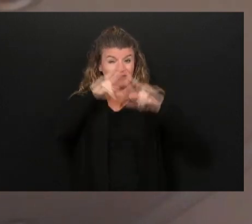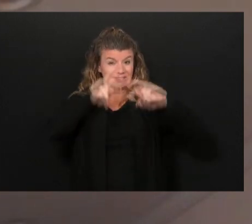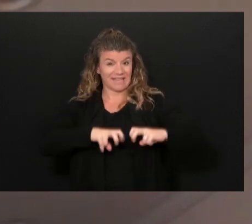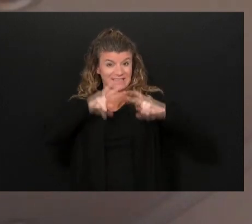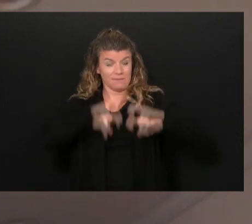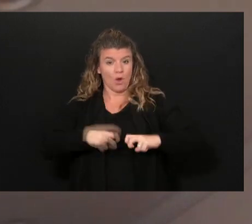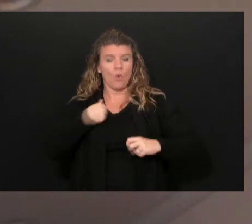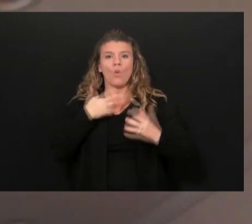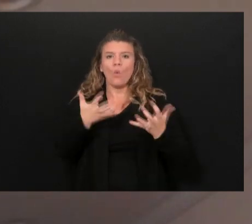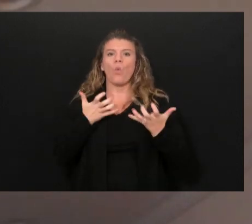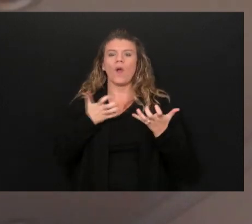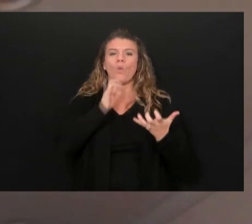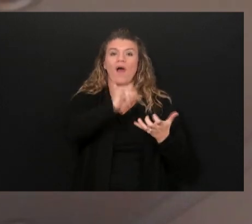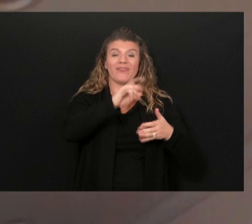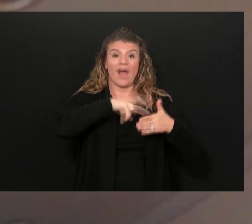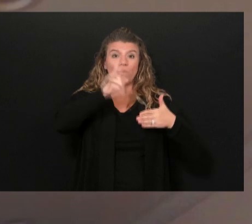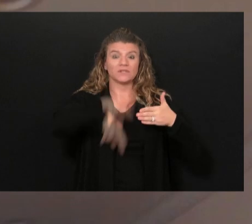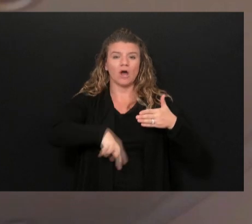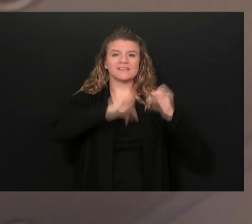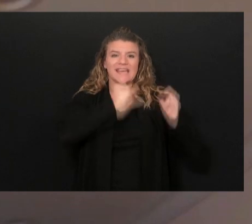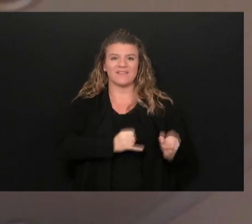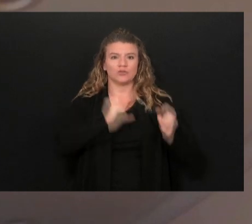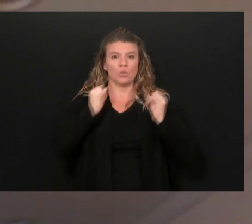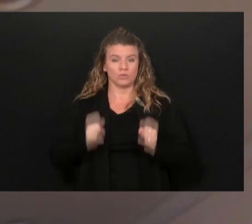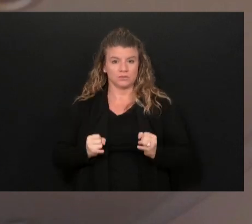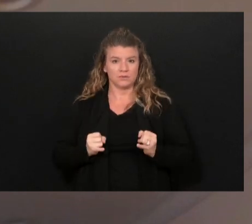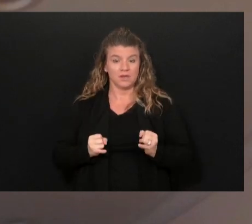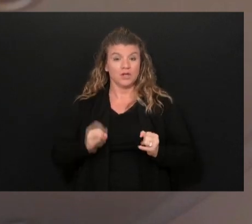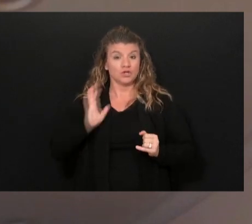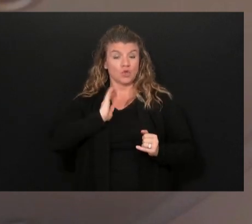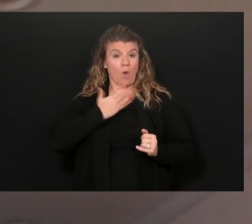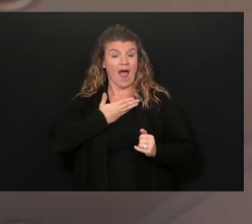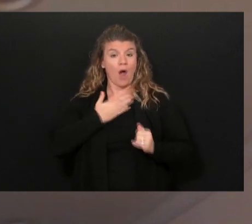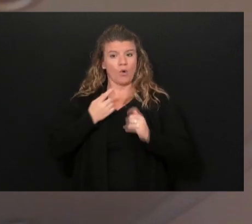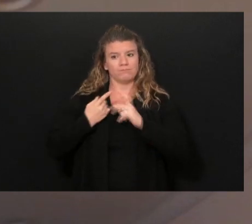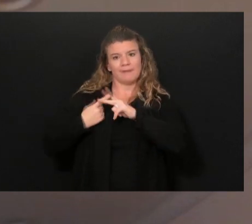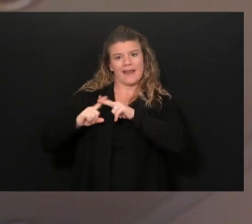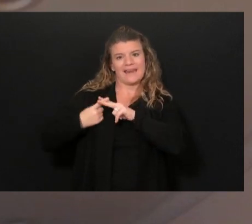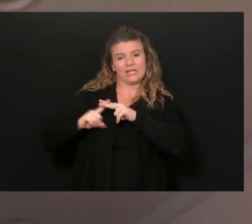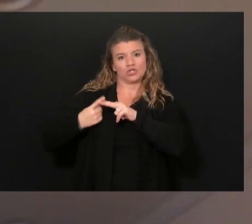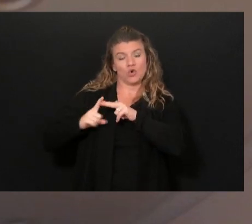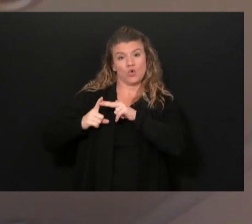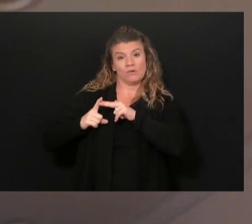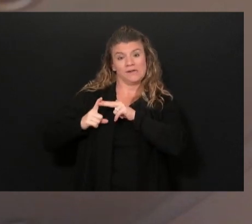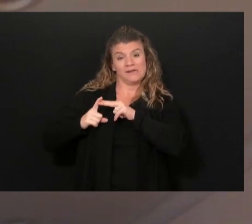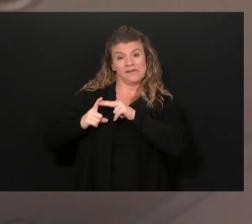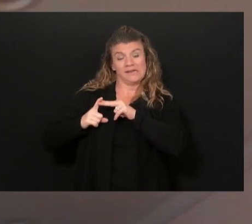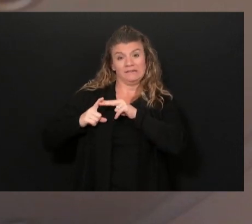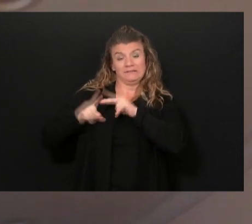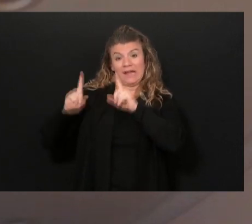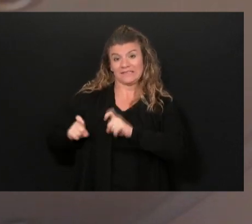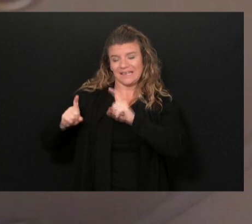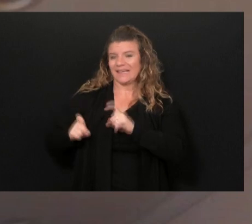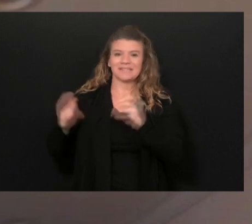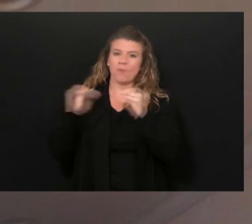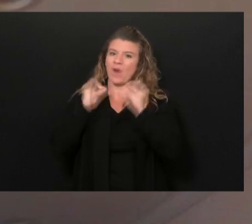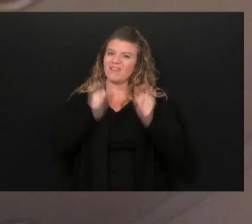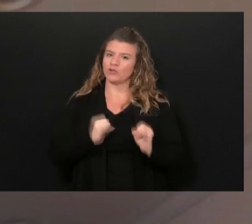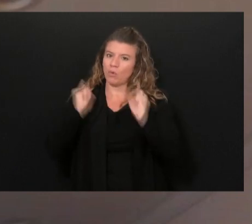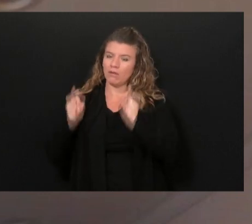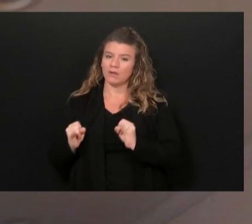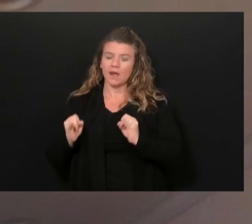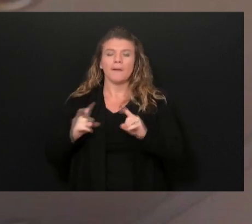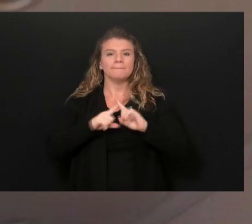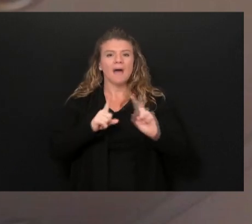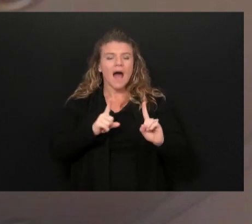the results at the individual levels. So our initial sort of push is going to be at the individual level. But I think as we